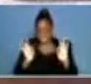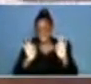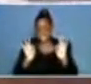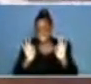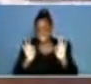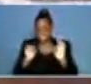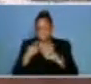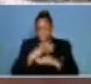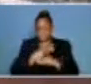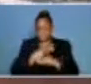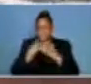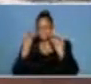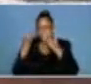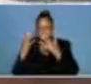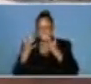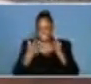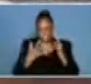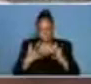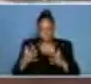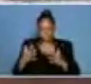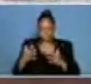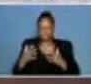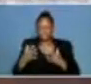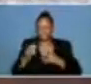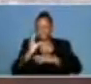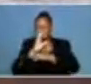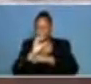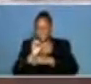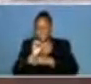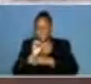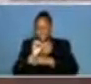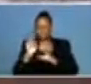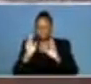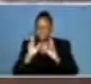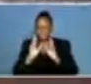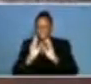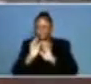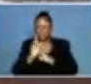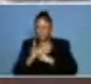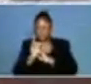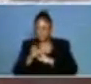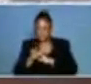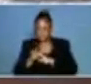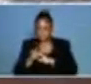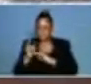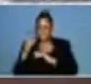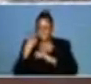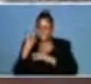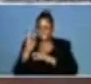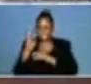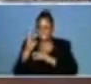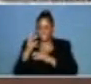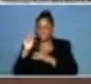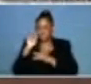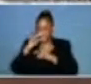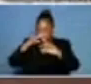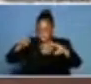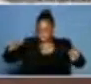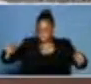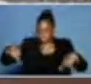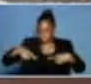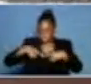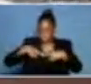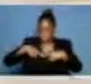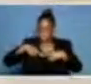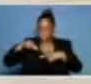know, we should have clay on this field and should be ready, much and ready, pretty to go. We just have to lay out the bases and where all the mounds and